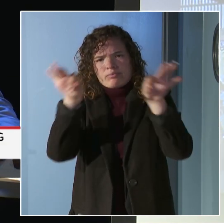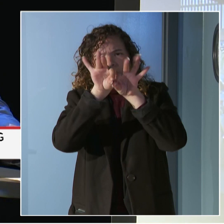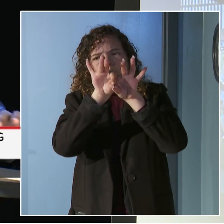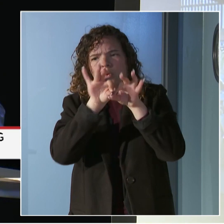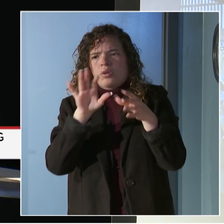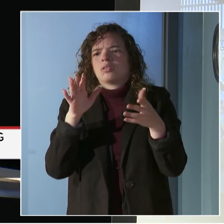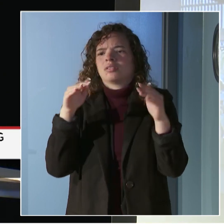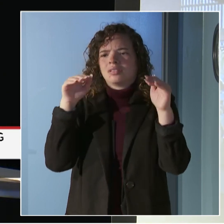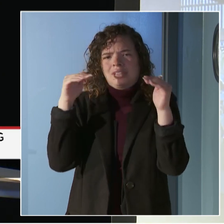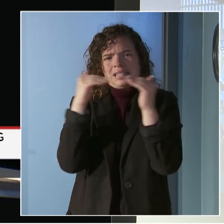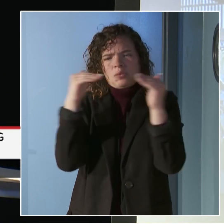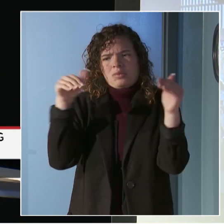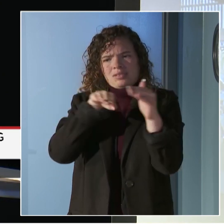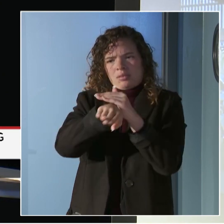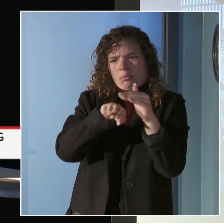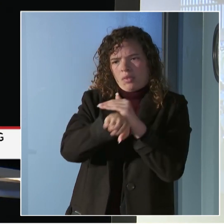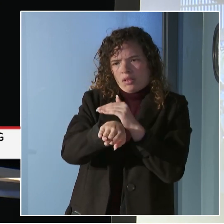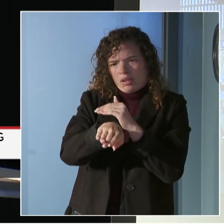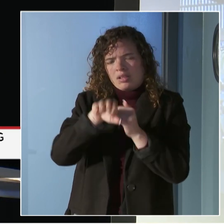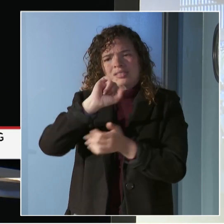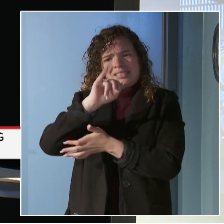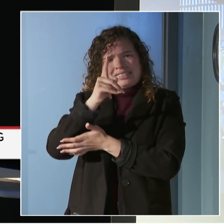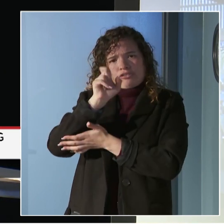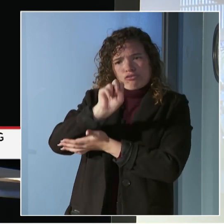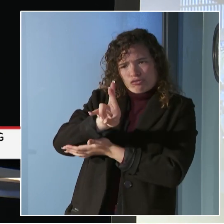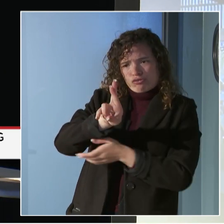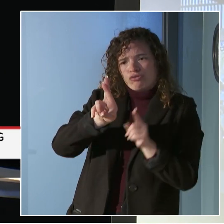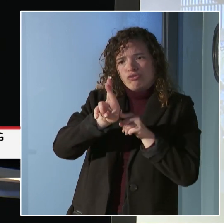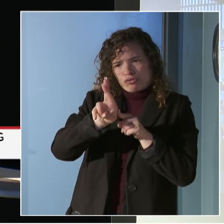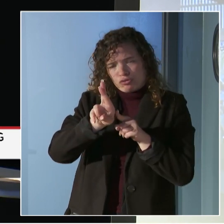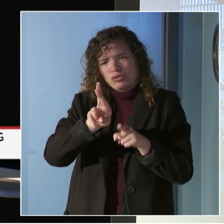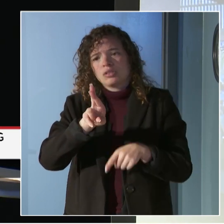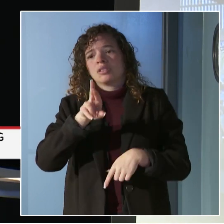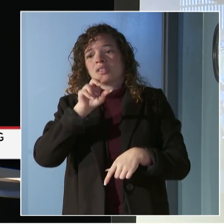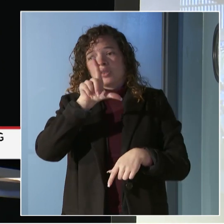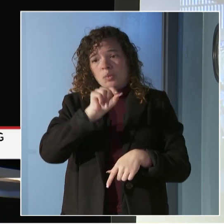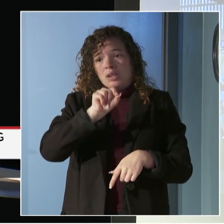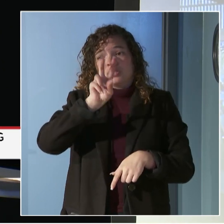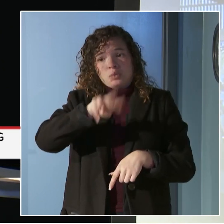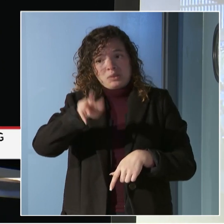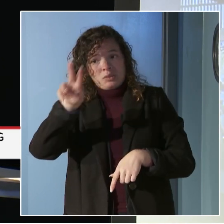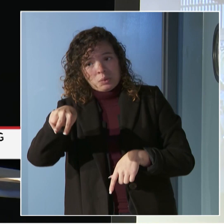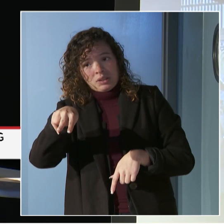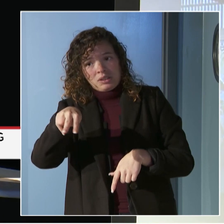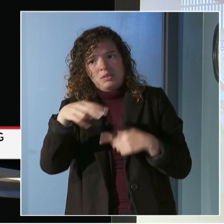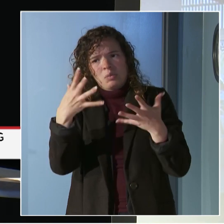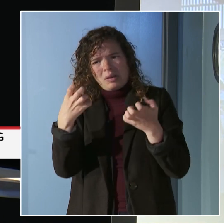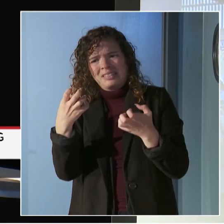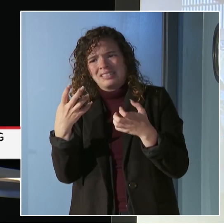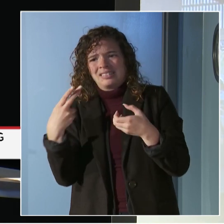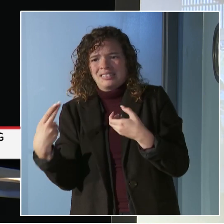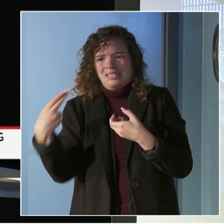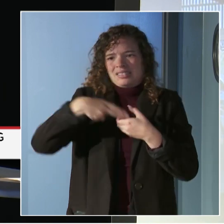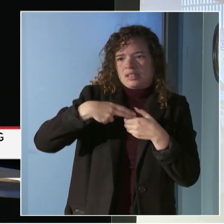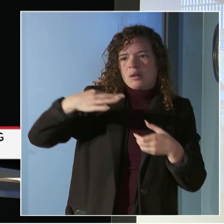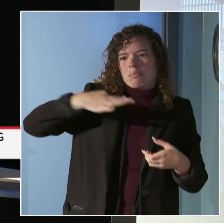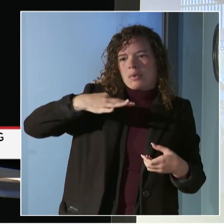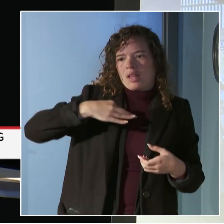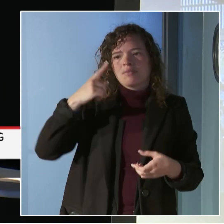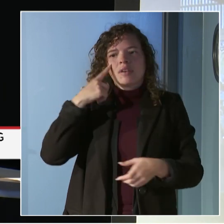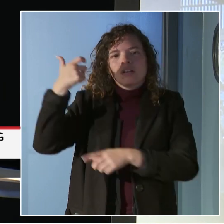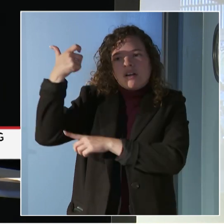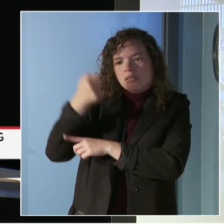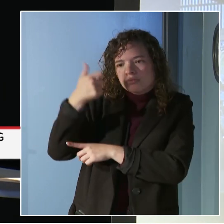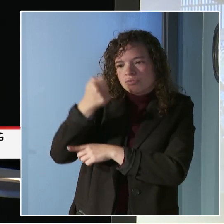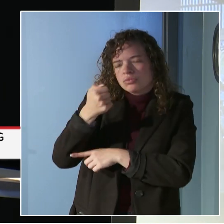In Sitar Arts Center's application to our 2022 Facilities and Buildings Competitive Grant Program, the grant review panel saw these